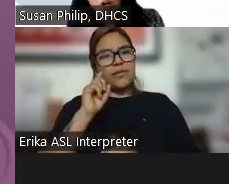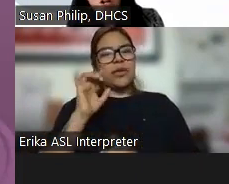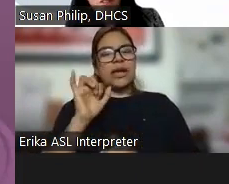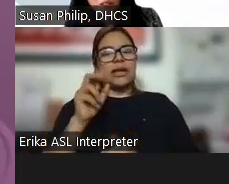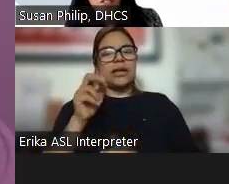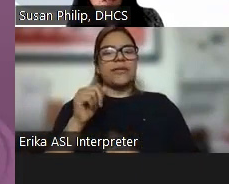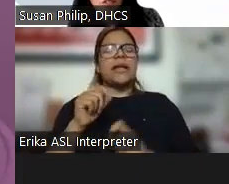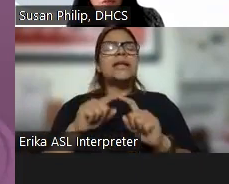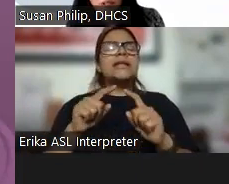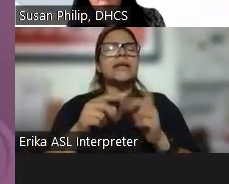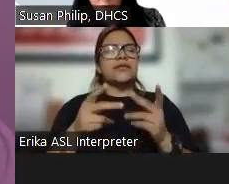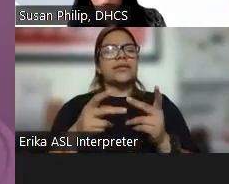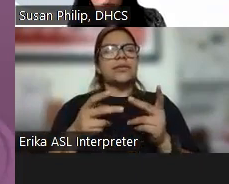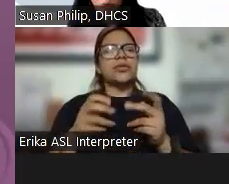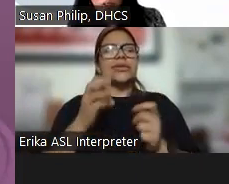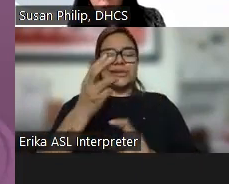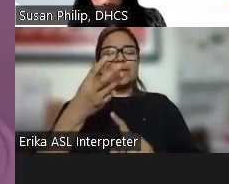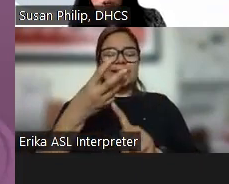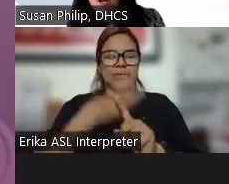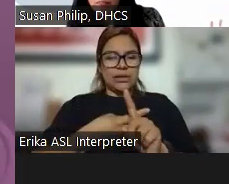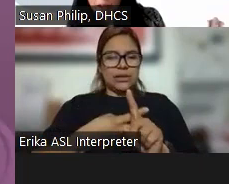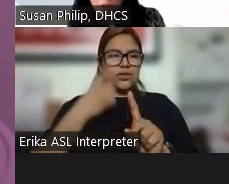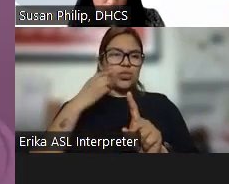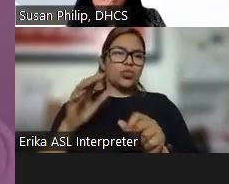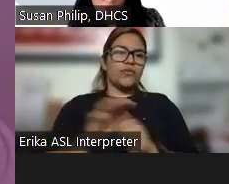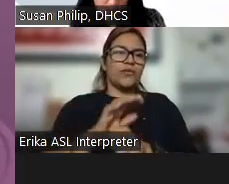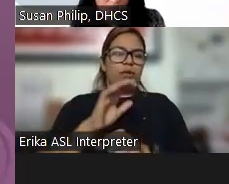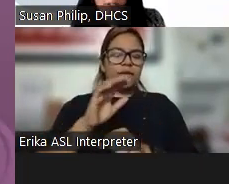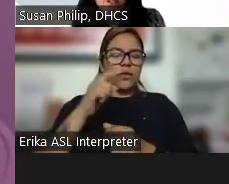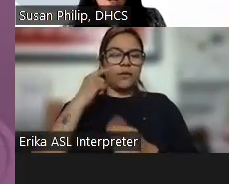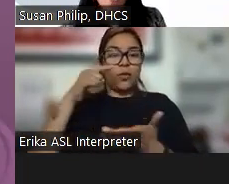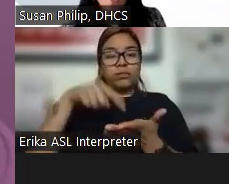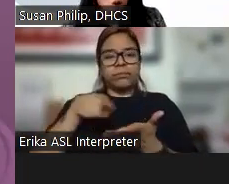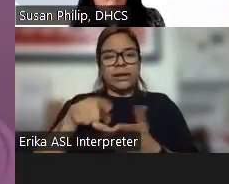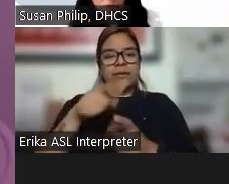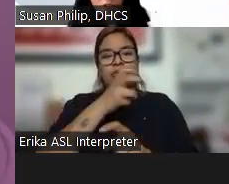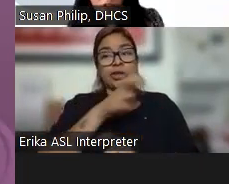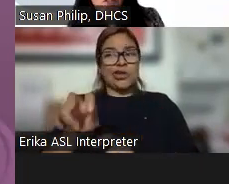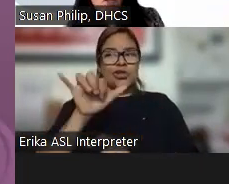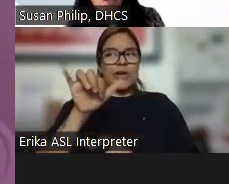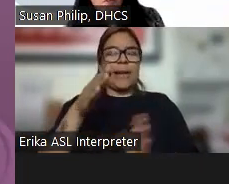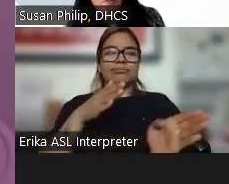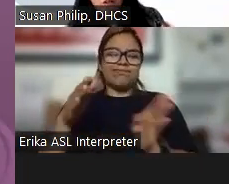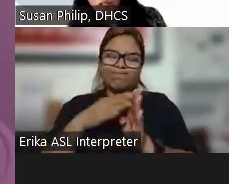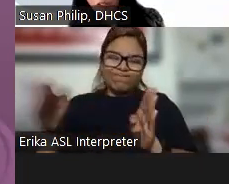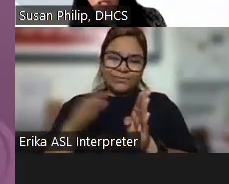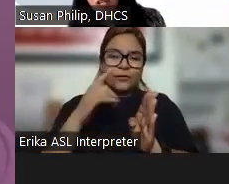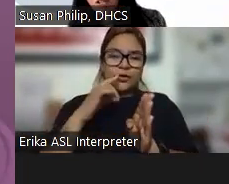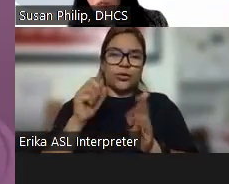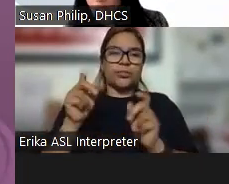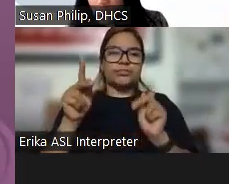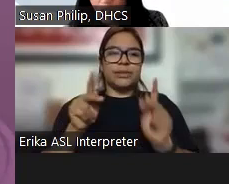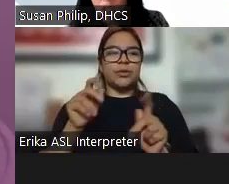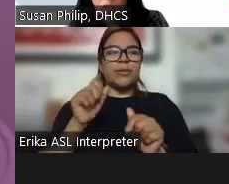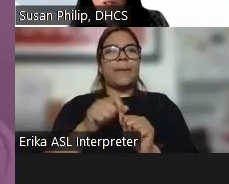So this 6 months of rent to cover that transitional period. Also for individuals that are transitioning out